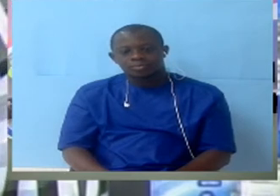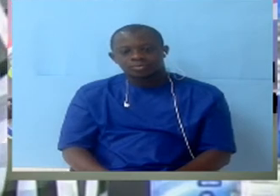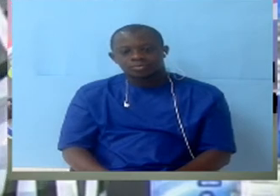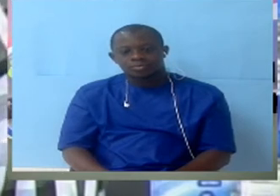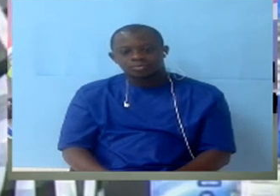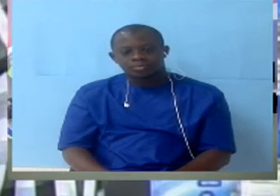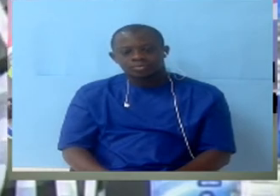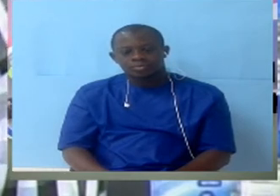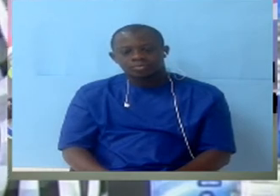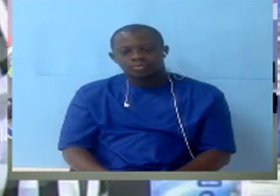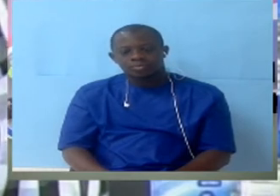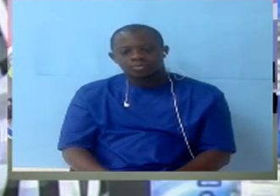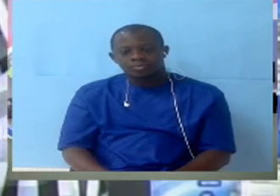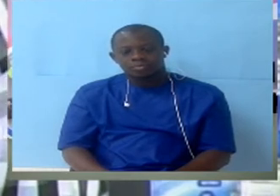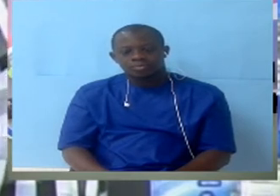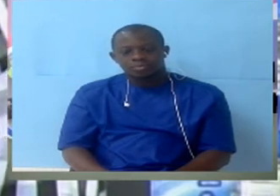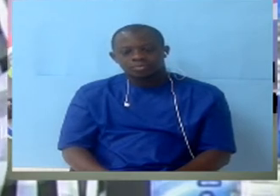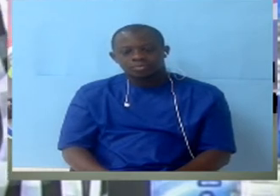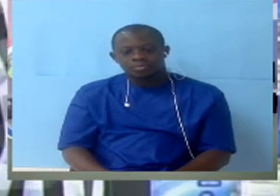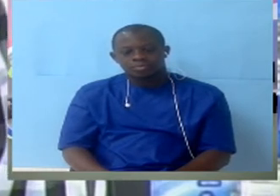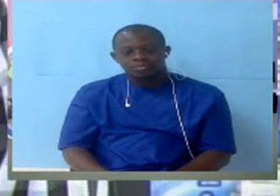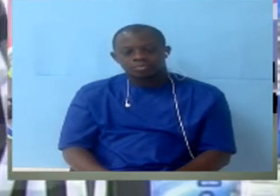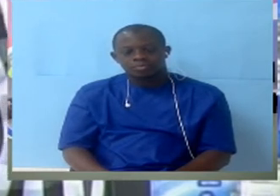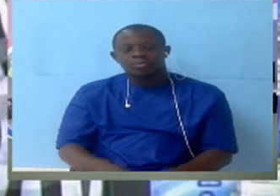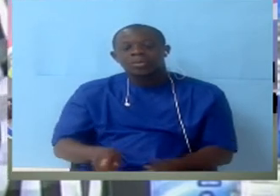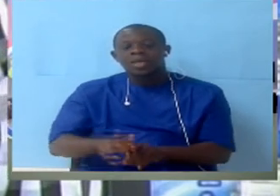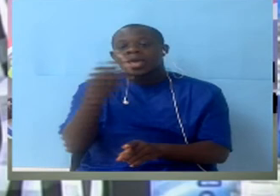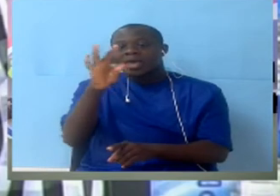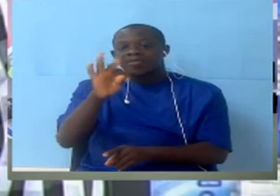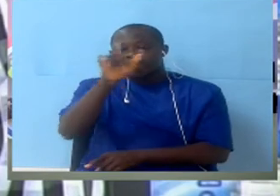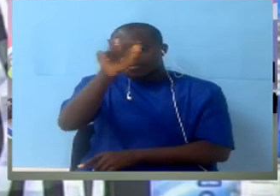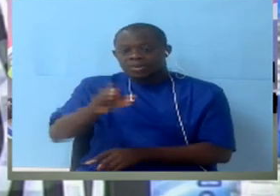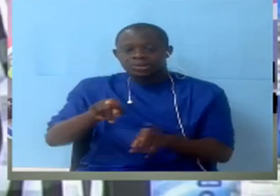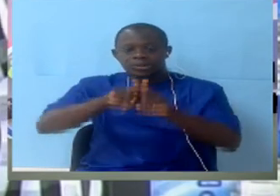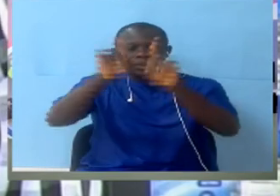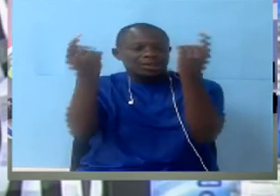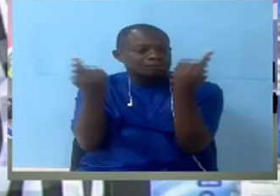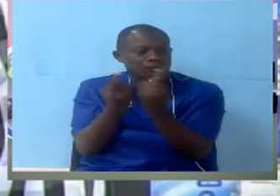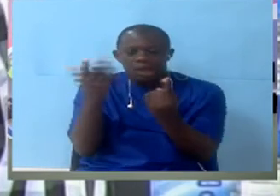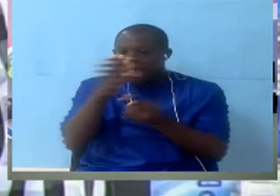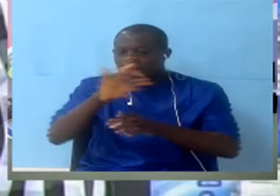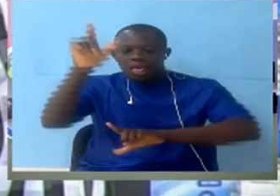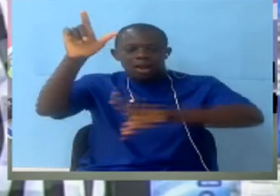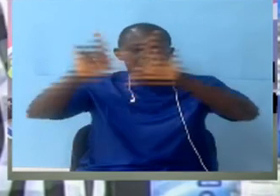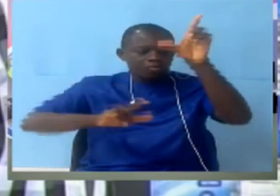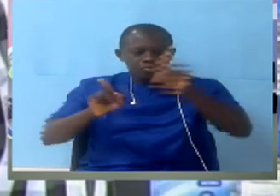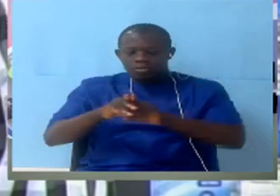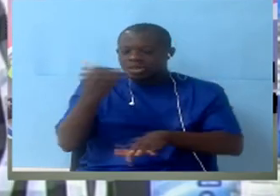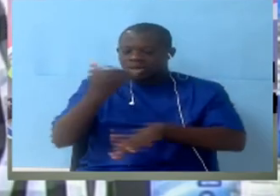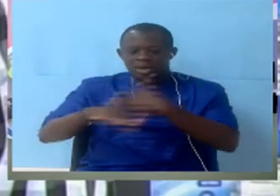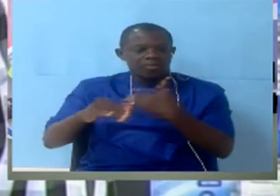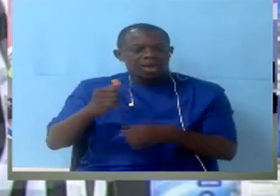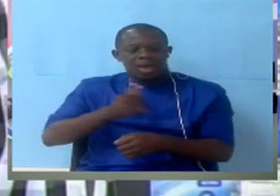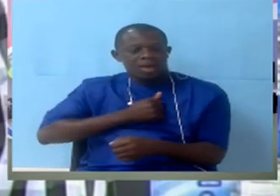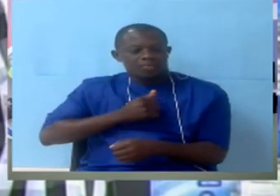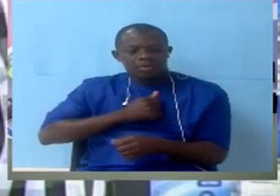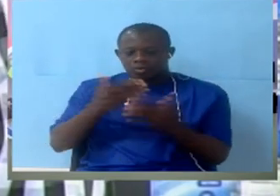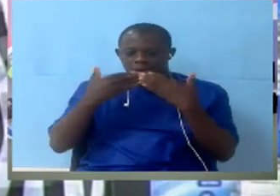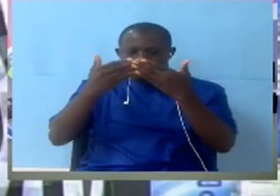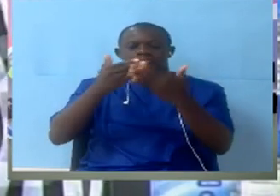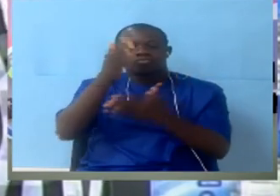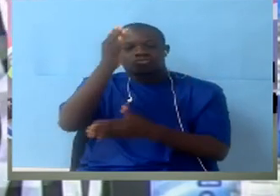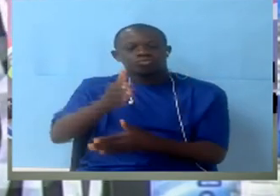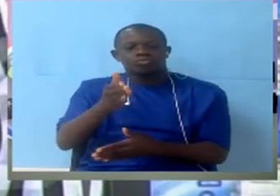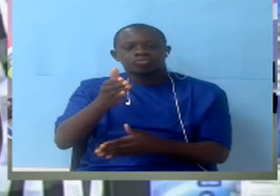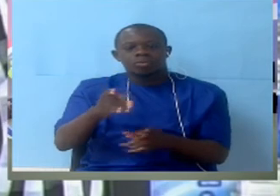sila ka foye tukatonya tamandi nyata tonya nara. Even if you are a general, whatever rank you have, I'm not afraid to tell you the truth when